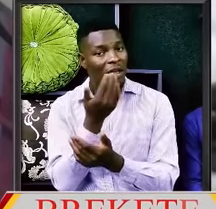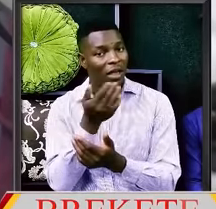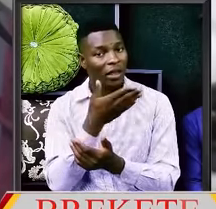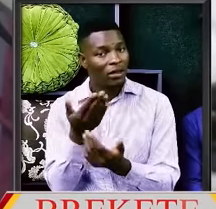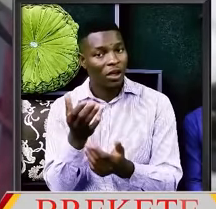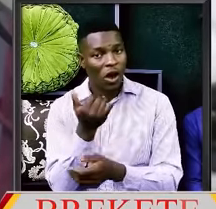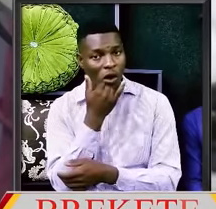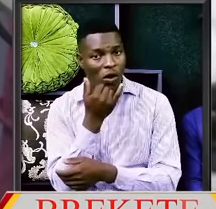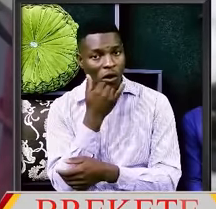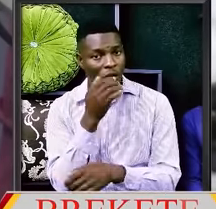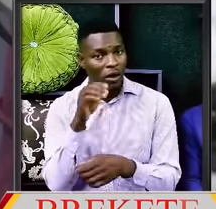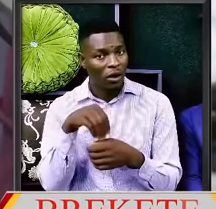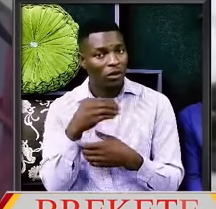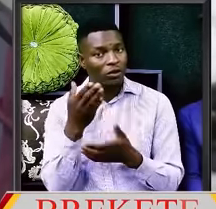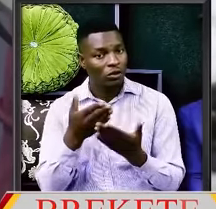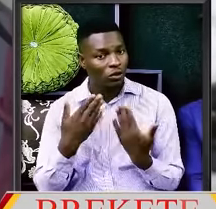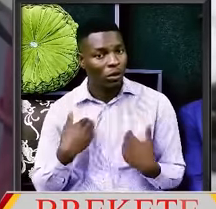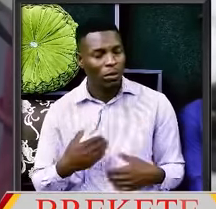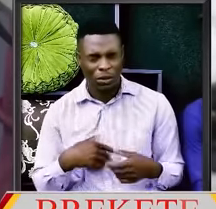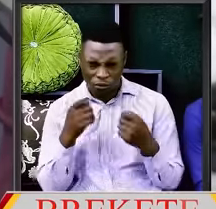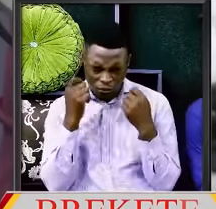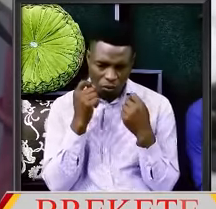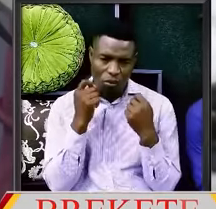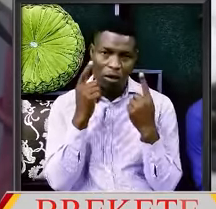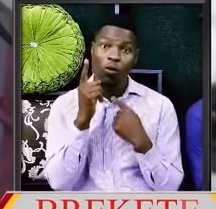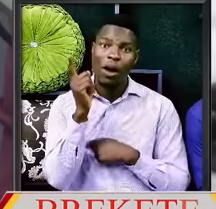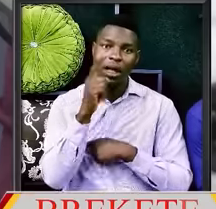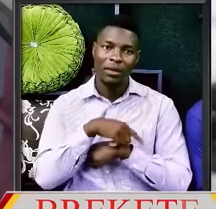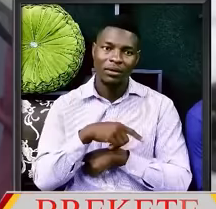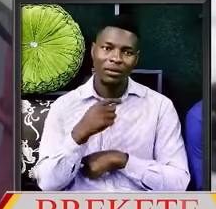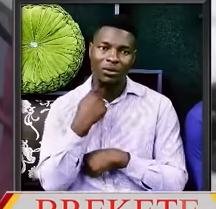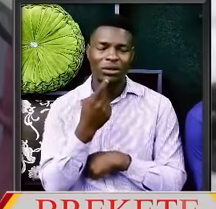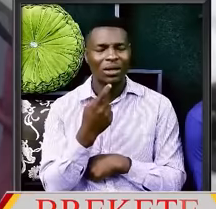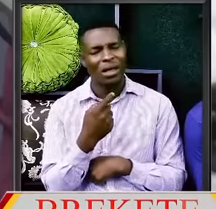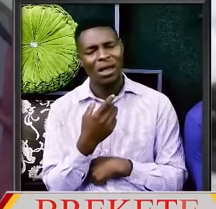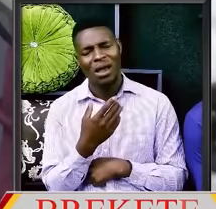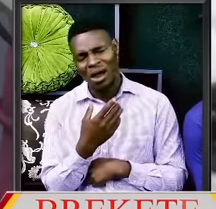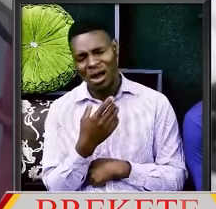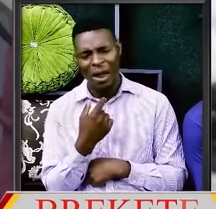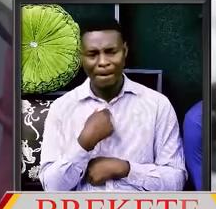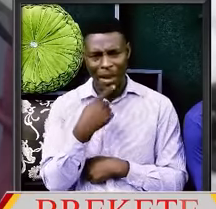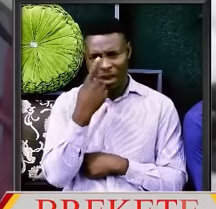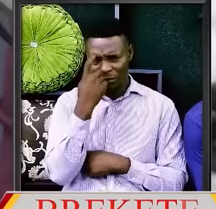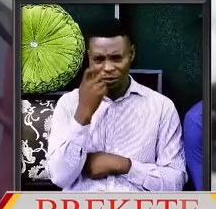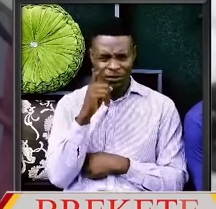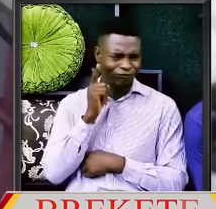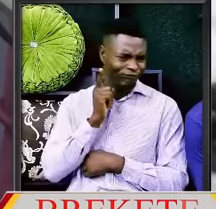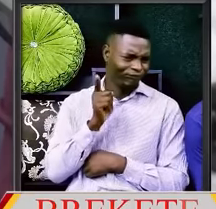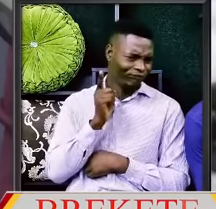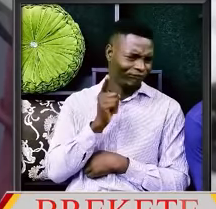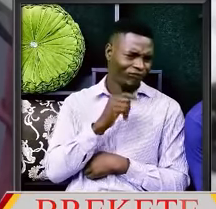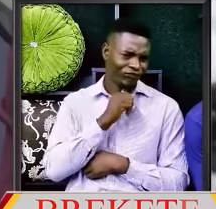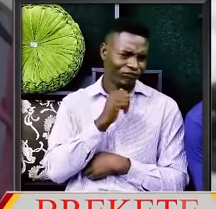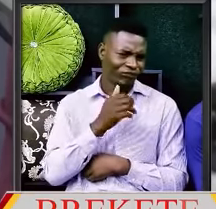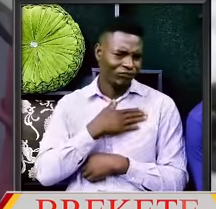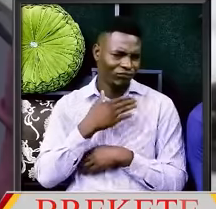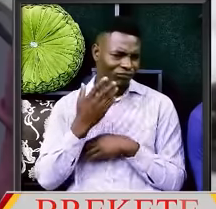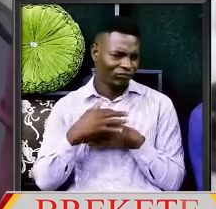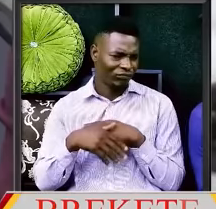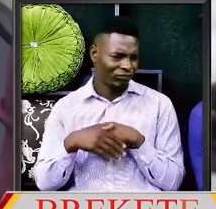Is there anything wrong in somebody waking up one day to say, I didn't suspect say this person no be my blood?